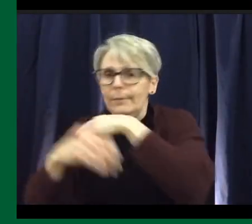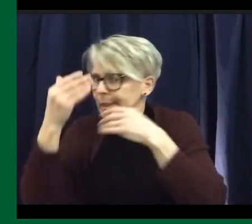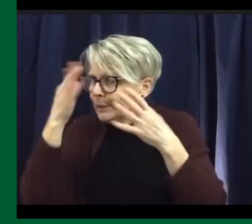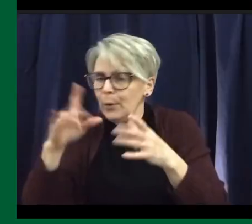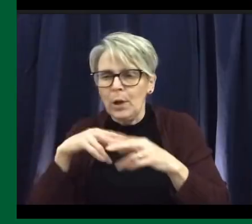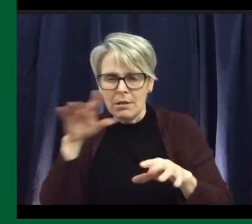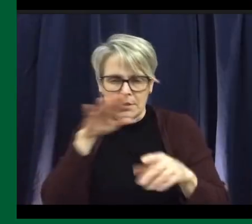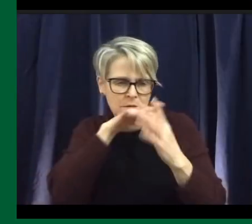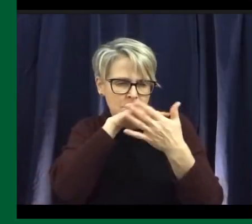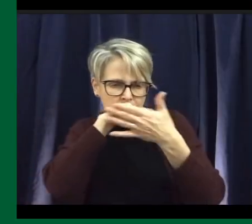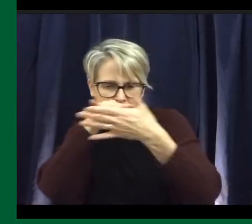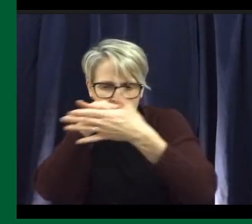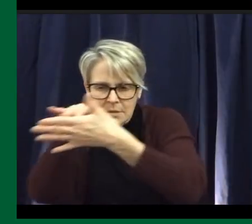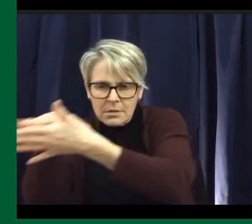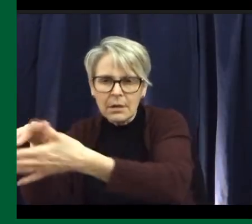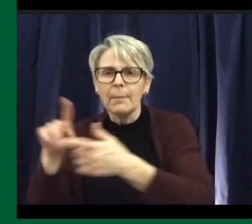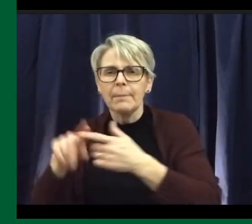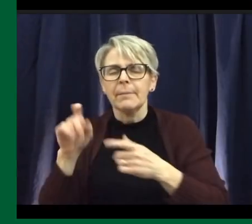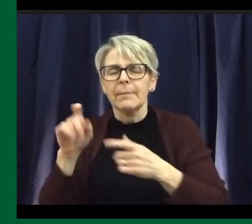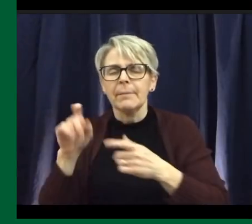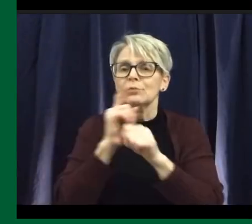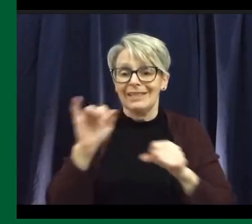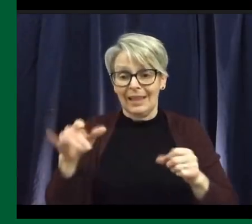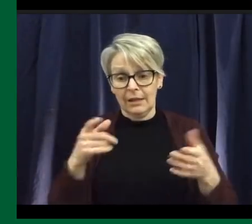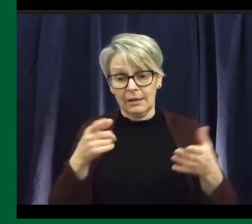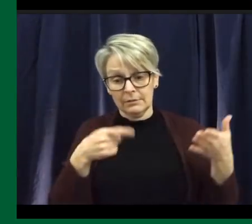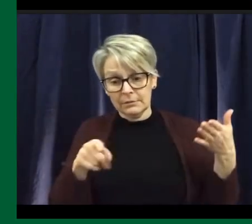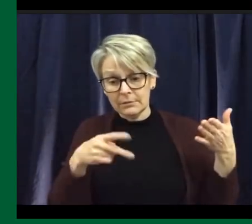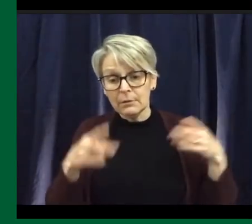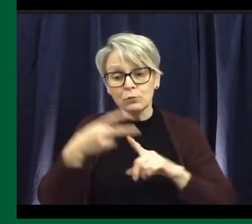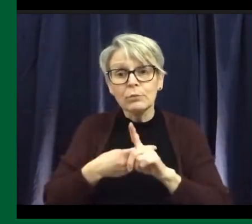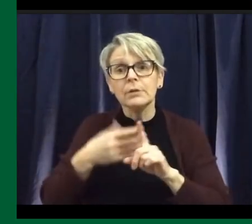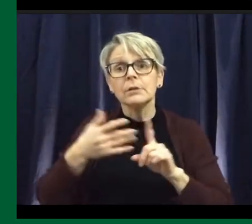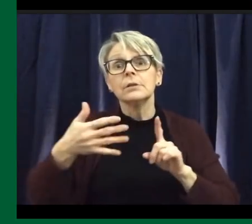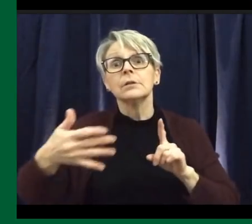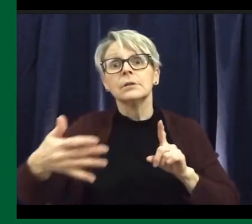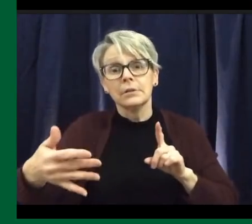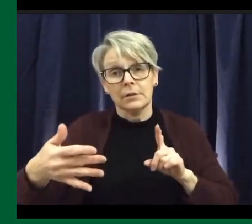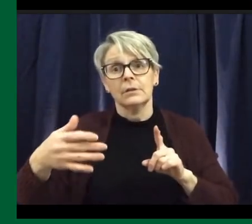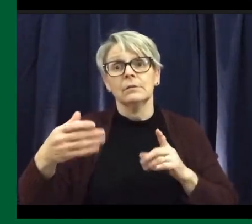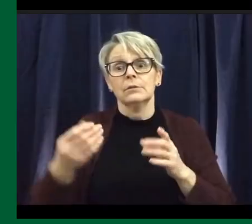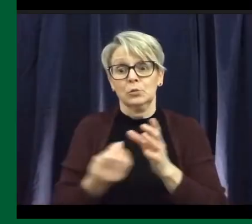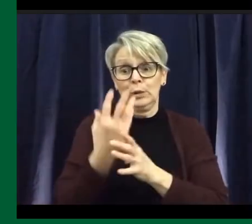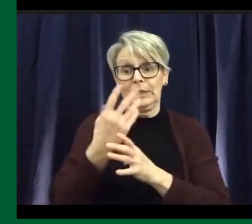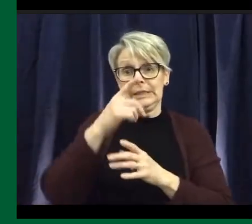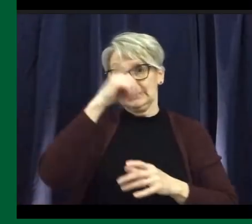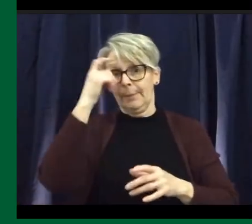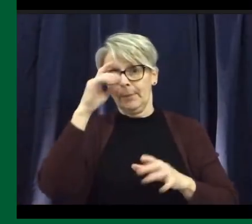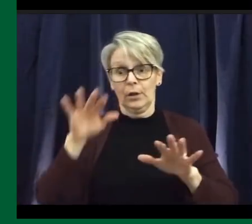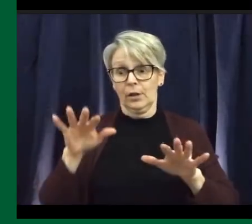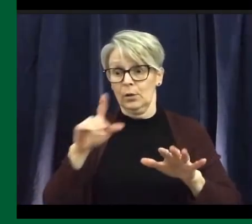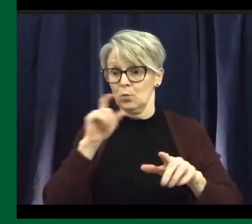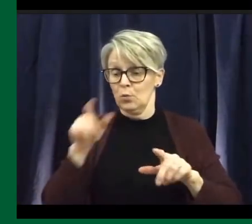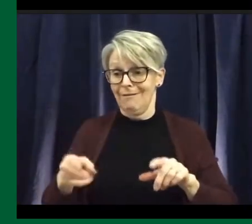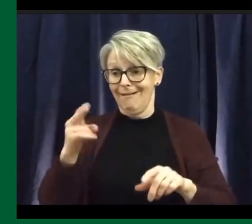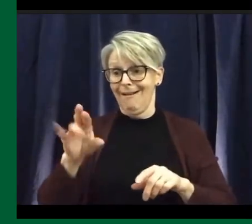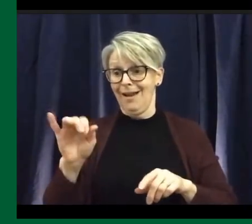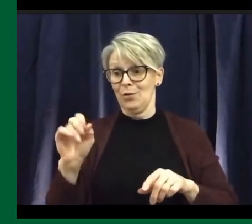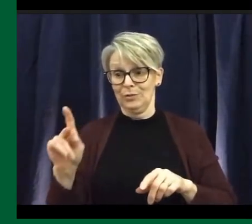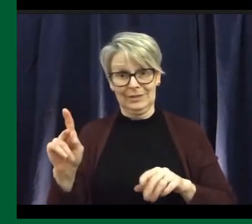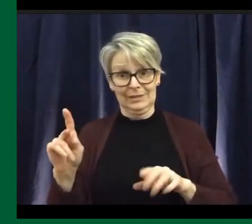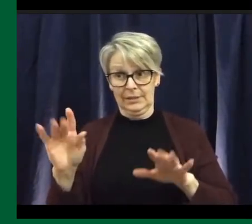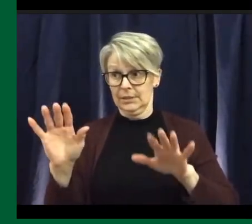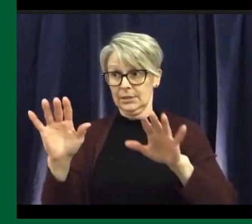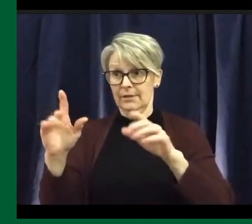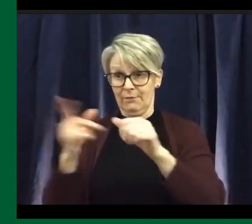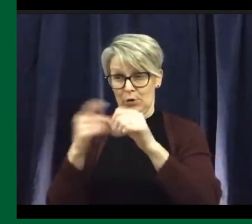sure, over the next few weeks, 2 months, spring, early summer, people at high risk get vaccinated. Until such time, we keep